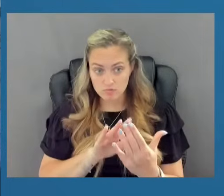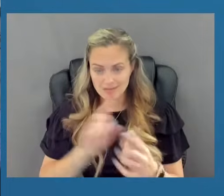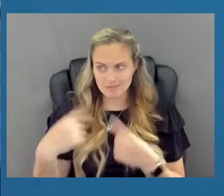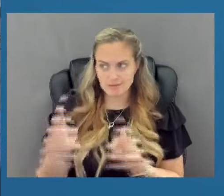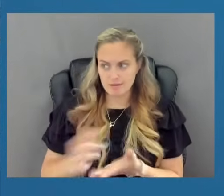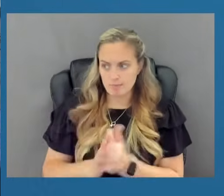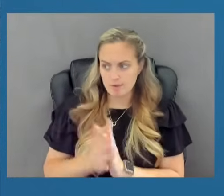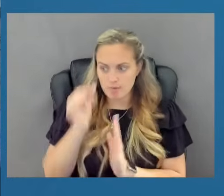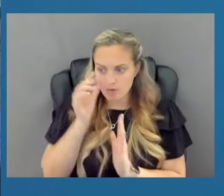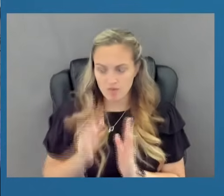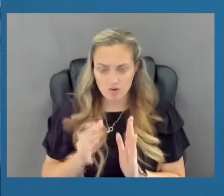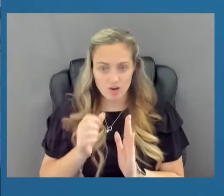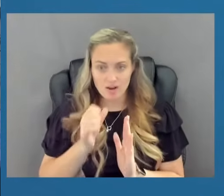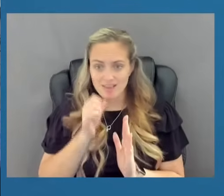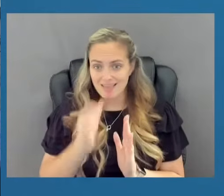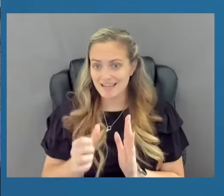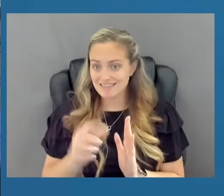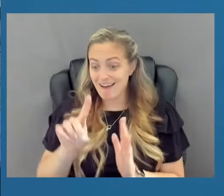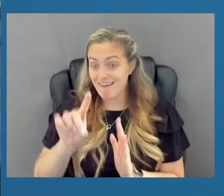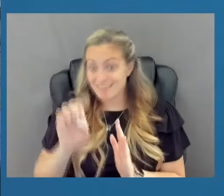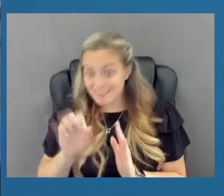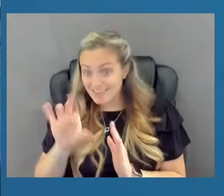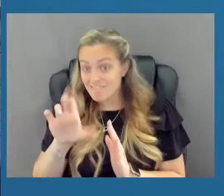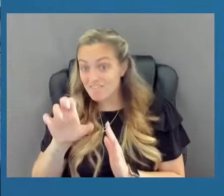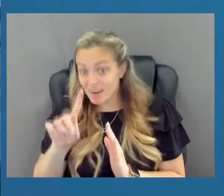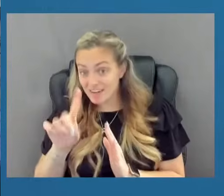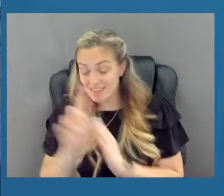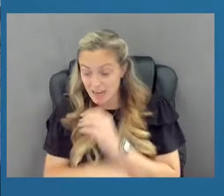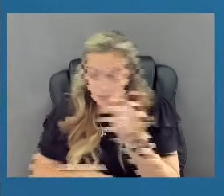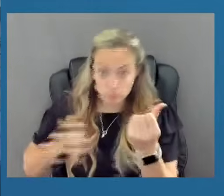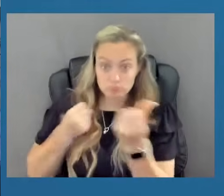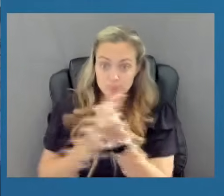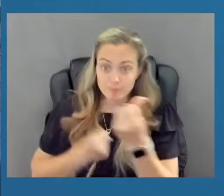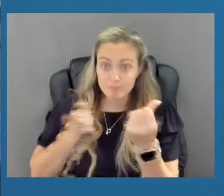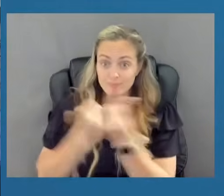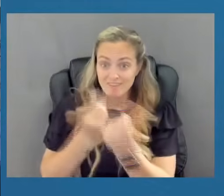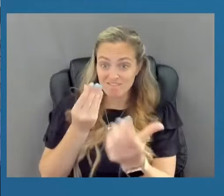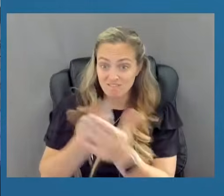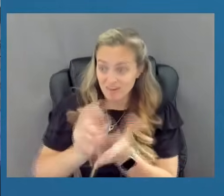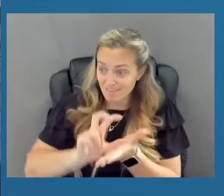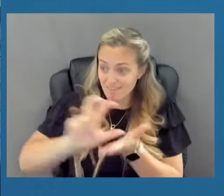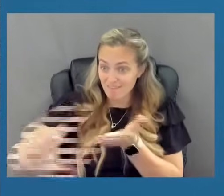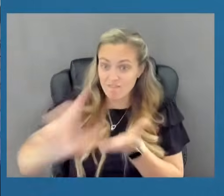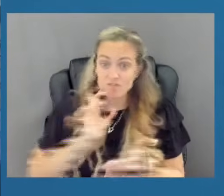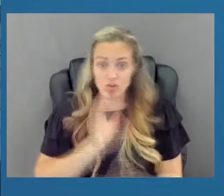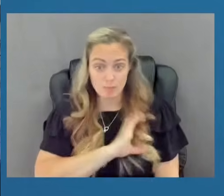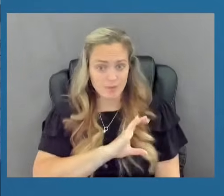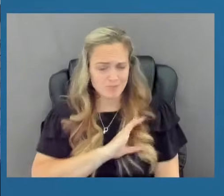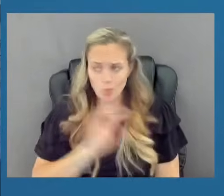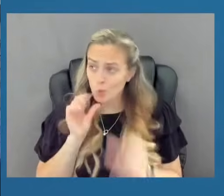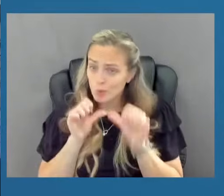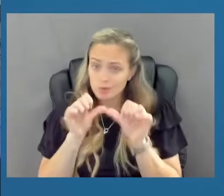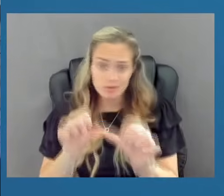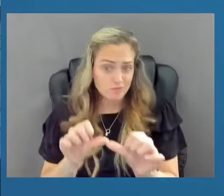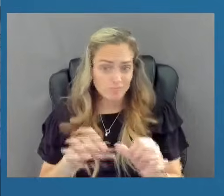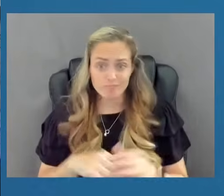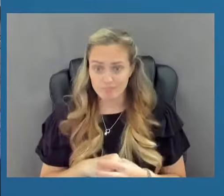That's not defunding the police. That is supercharging funding for our police officers, and I'll always continue to do that as long as I'm governor.